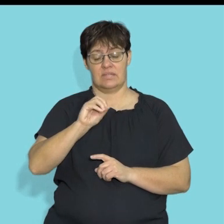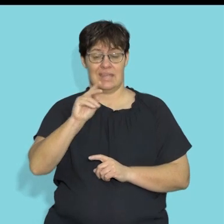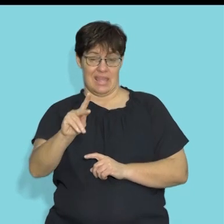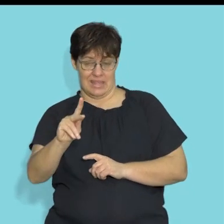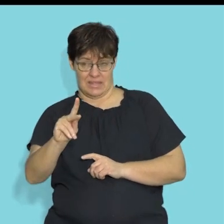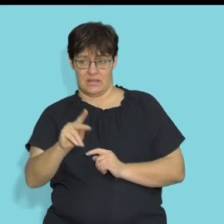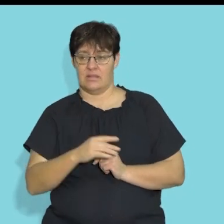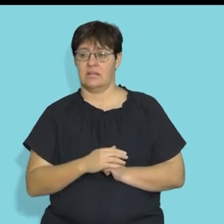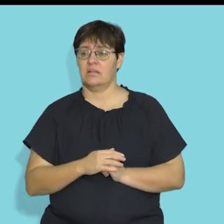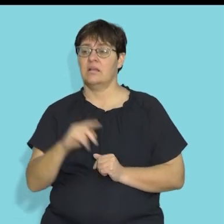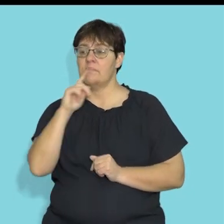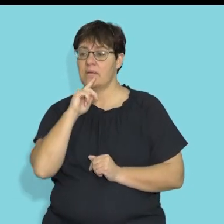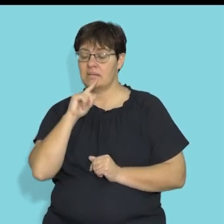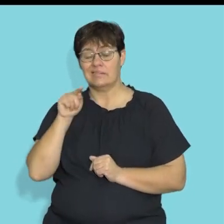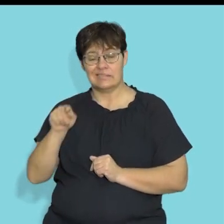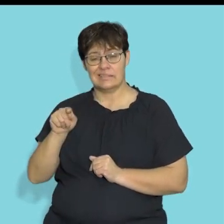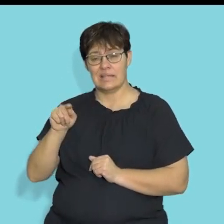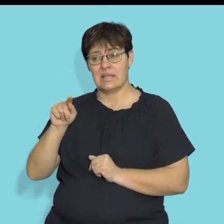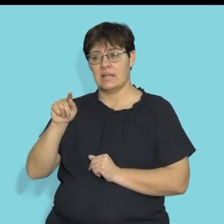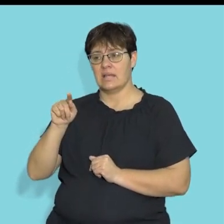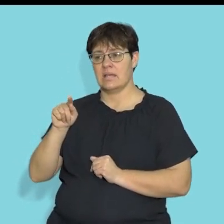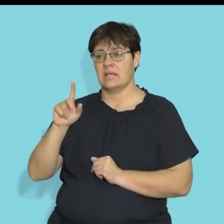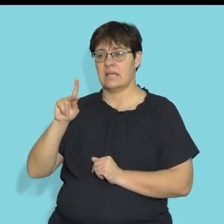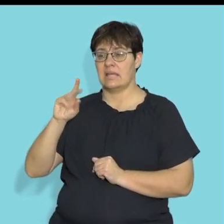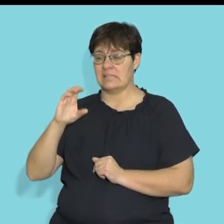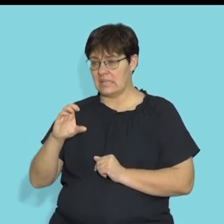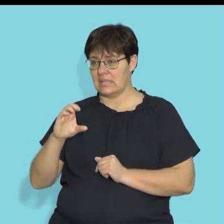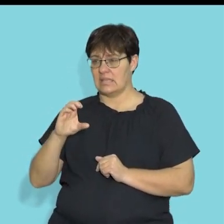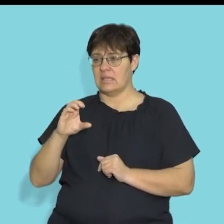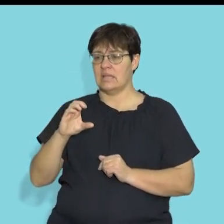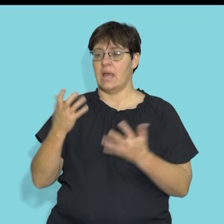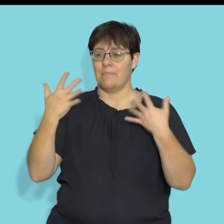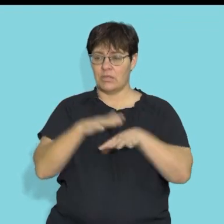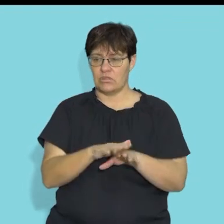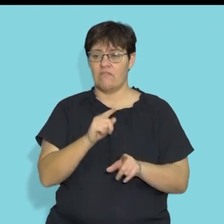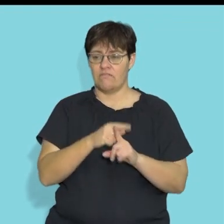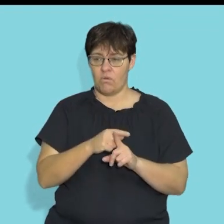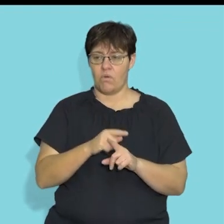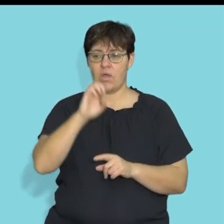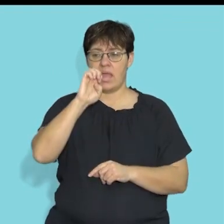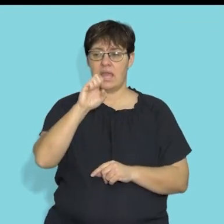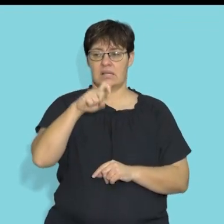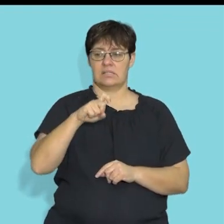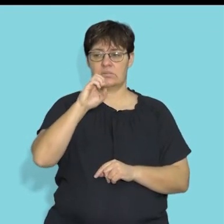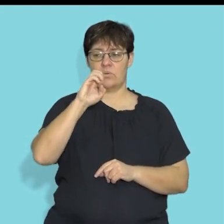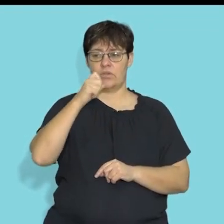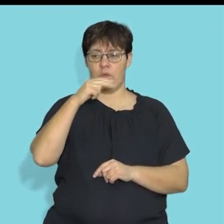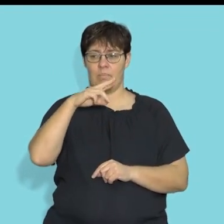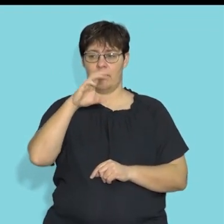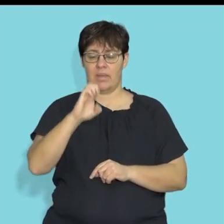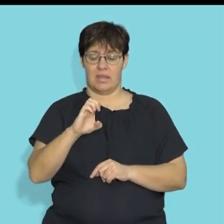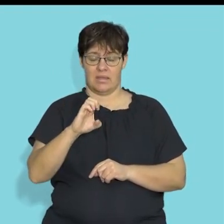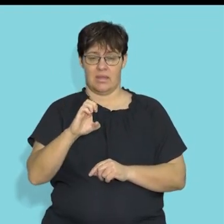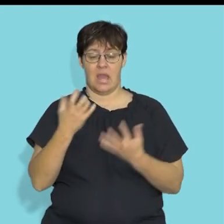Kelvin, an equilibrium mixture for the above exothermic reaction has the